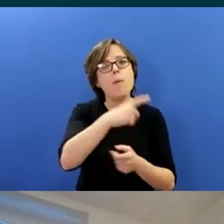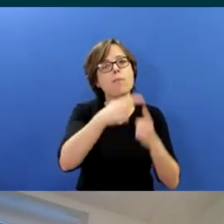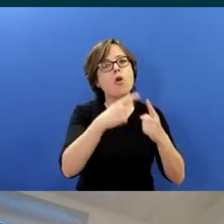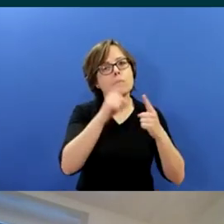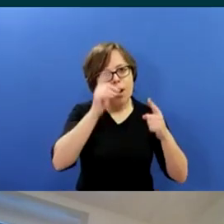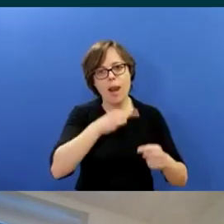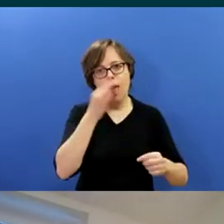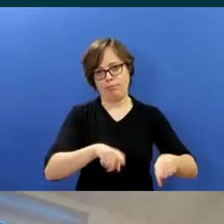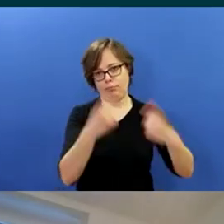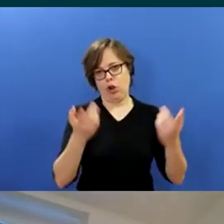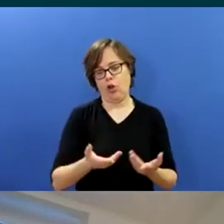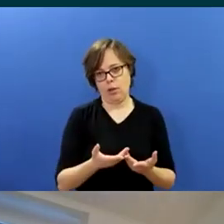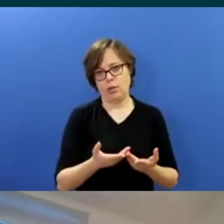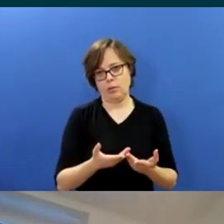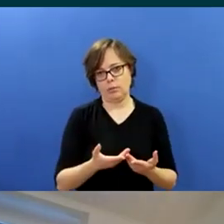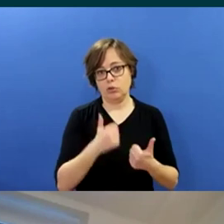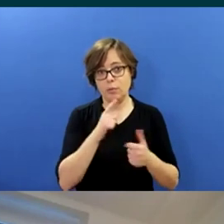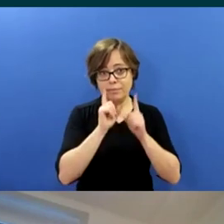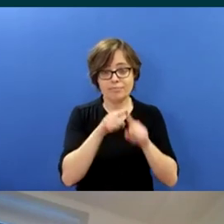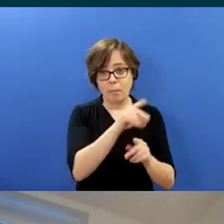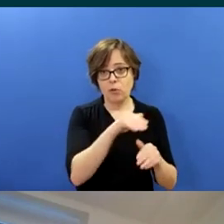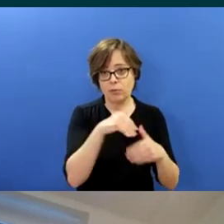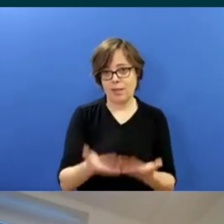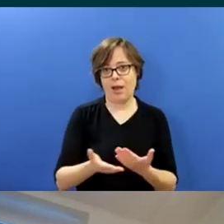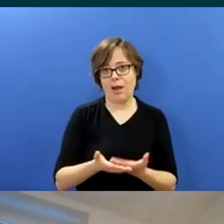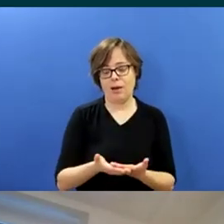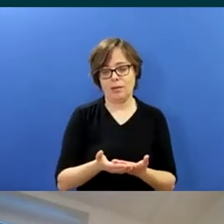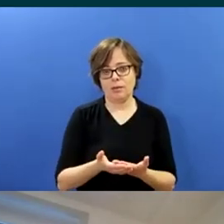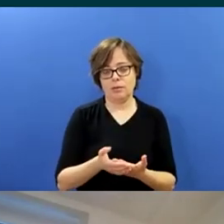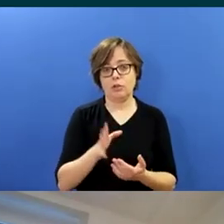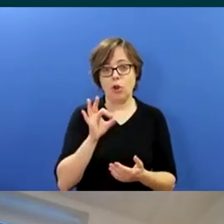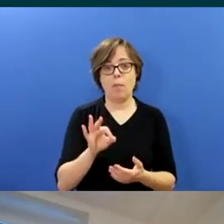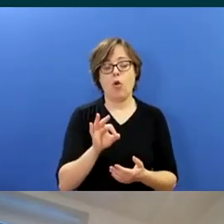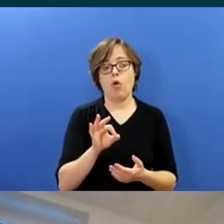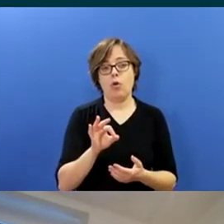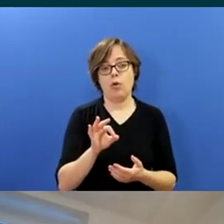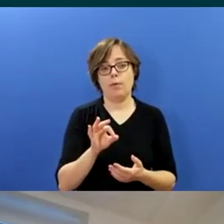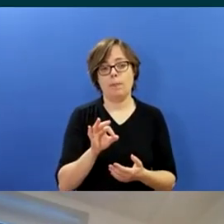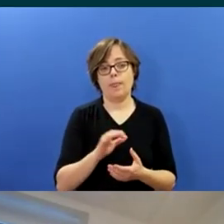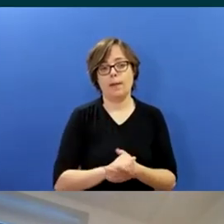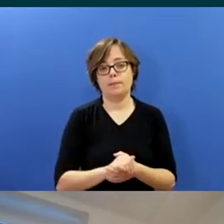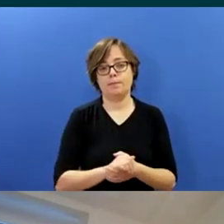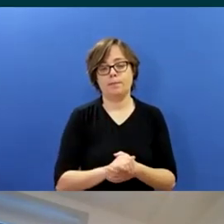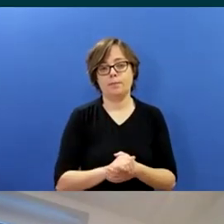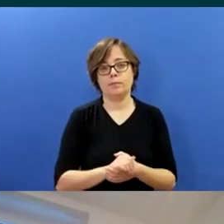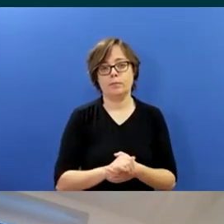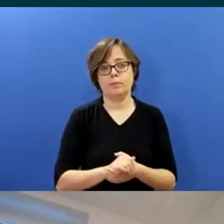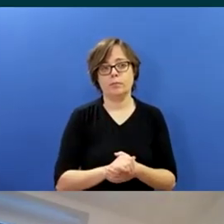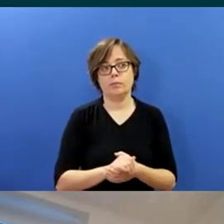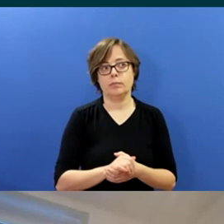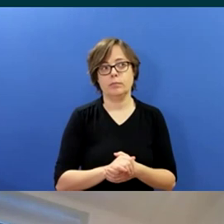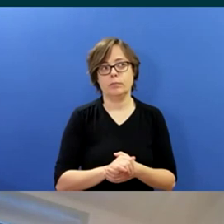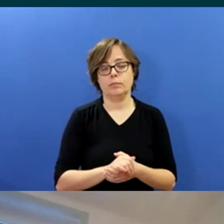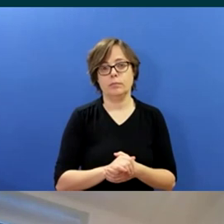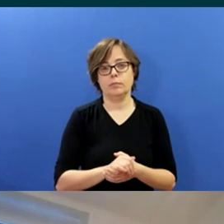And for us, it was super helpful to have these institutions on a national level, but also from the university and from